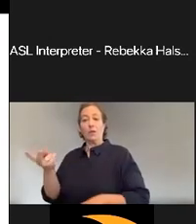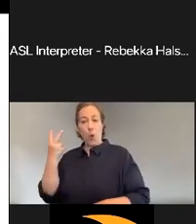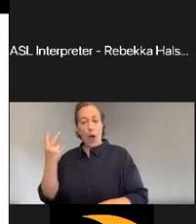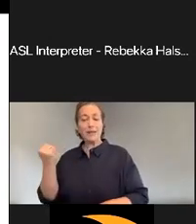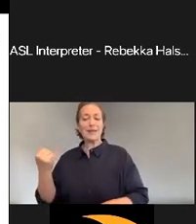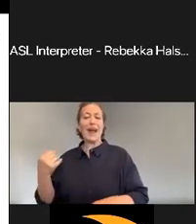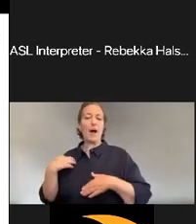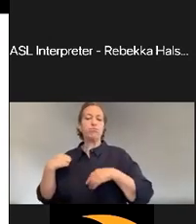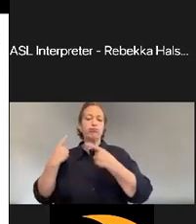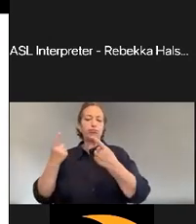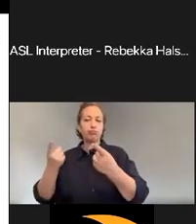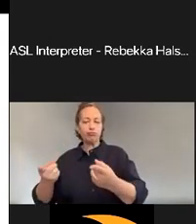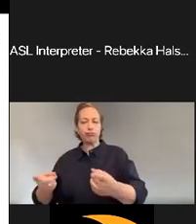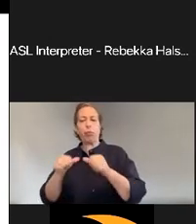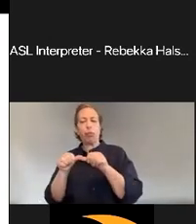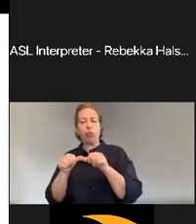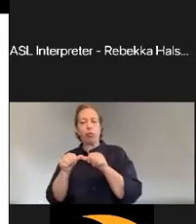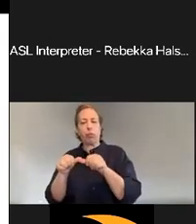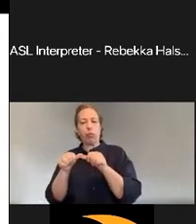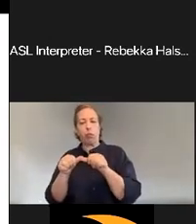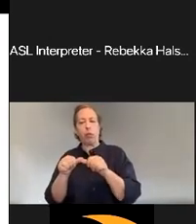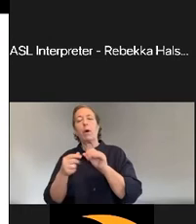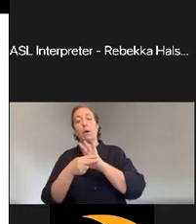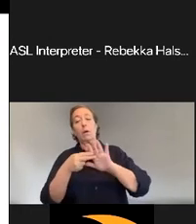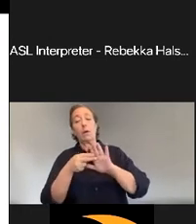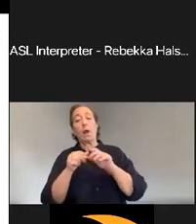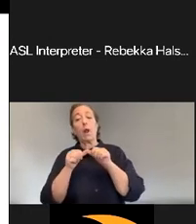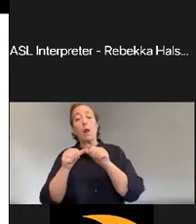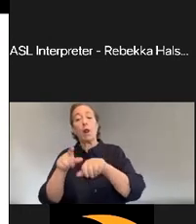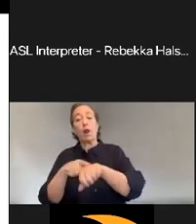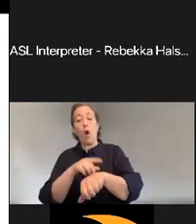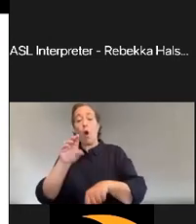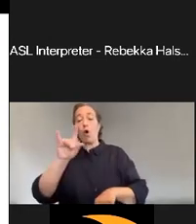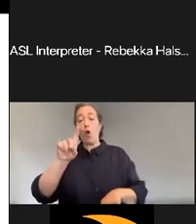what is commonly known as long COVID, though his facility has ignored